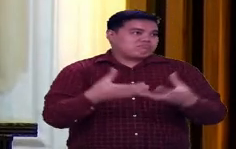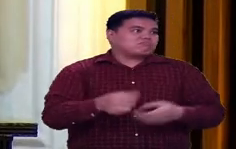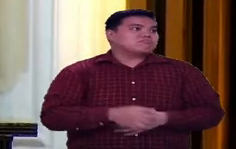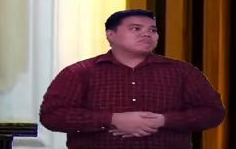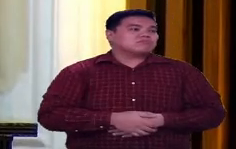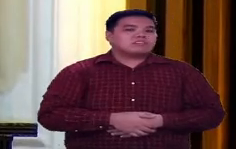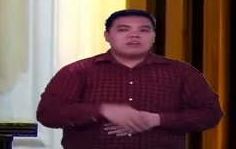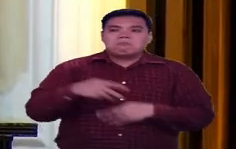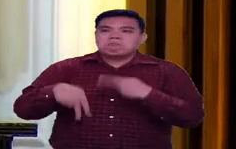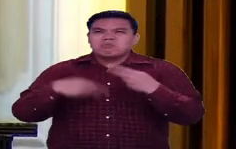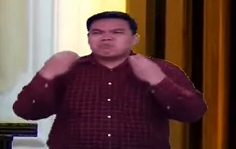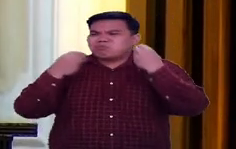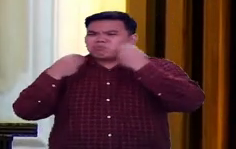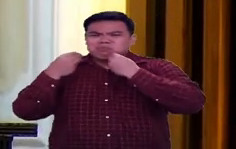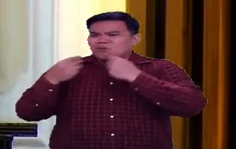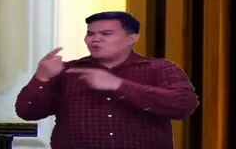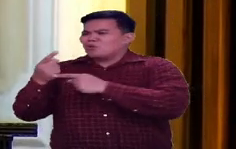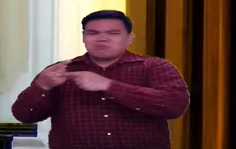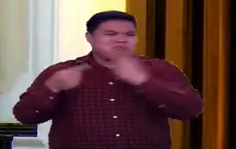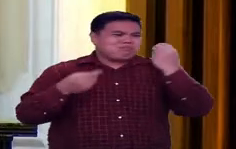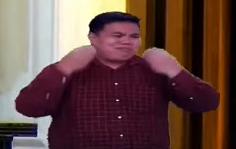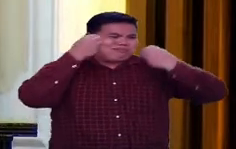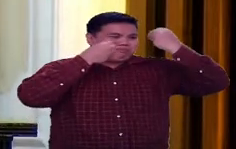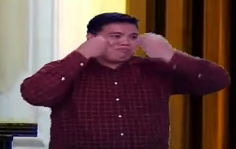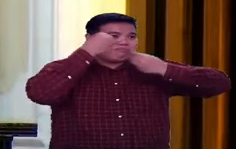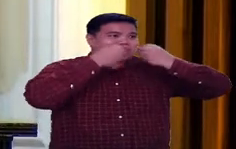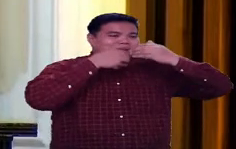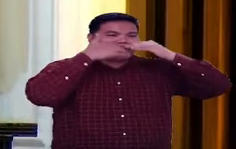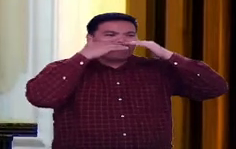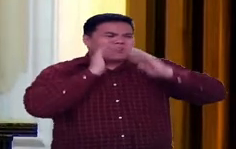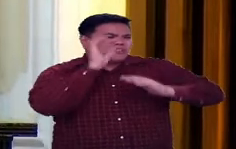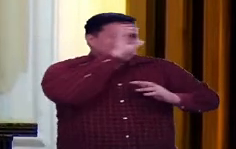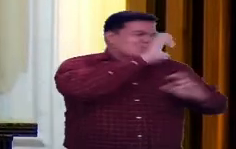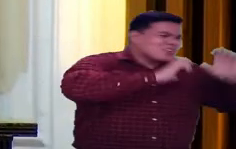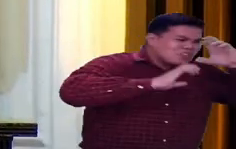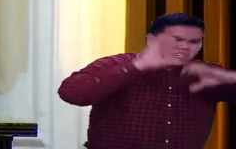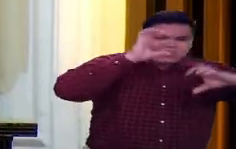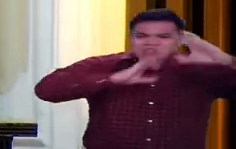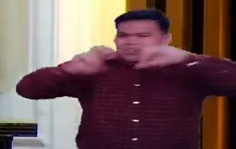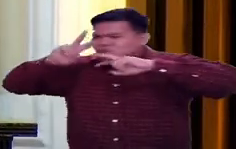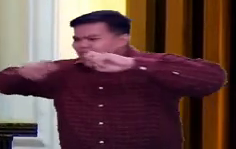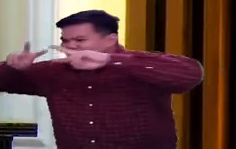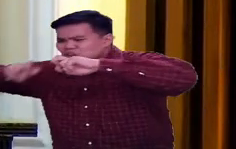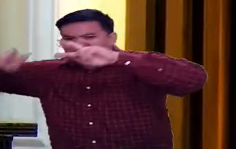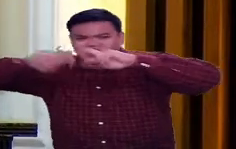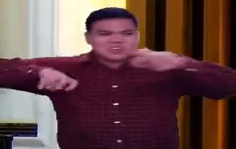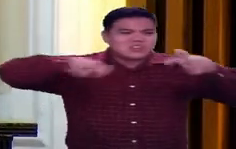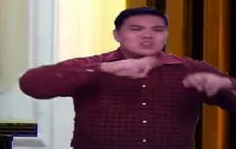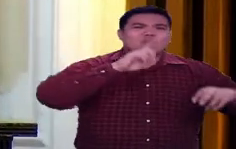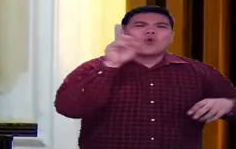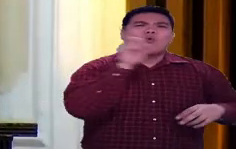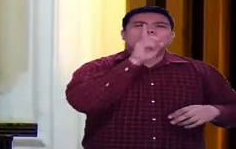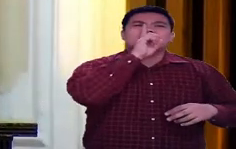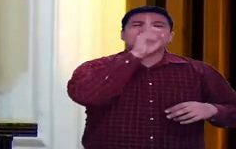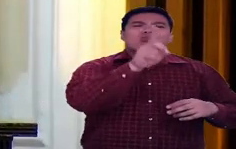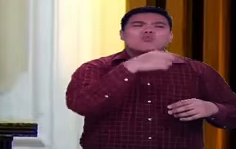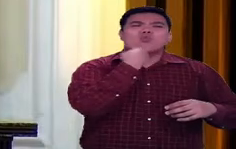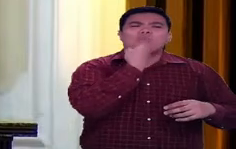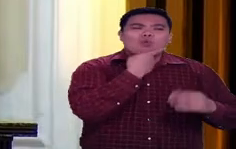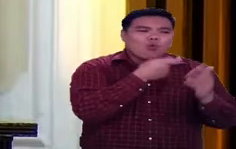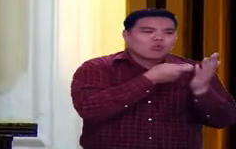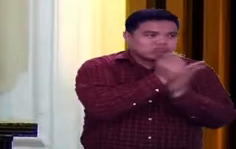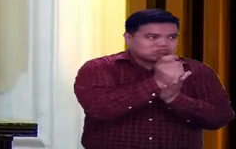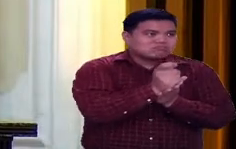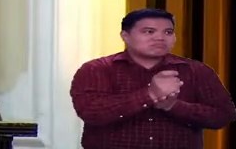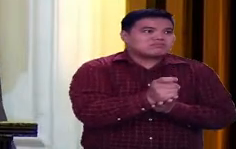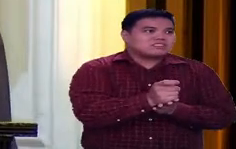are confusing people. They're weary, they're searching, they don't know where to find the truth.